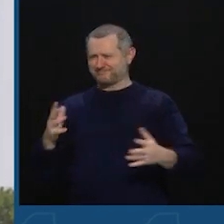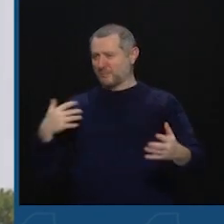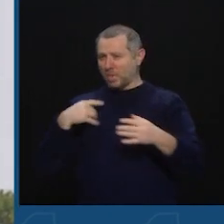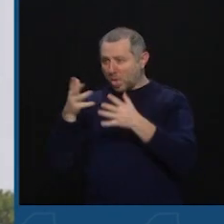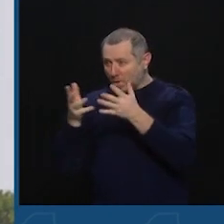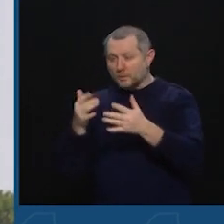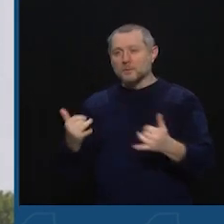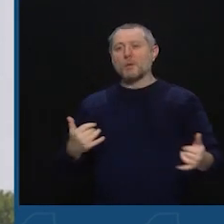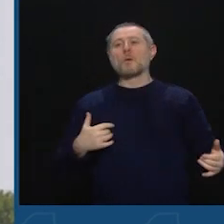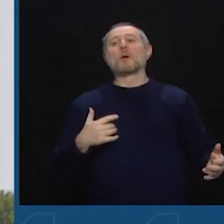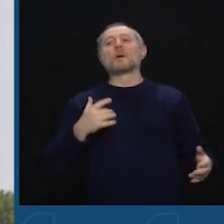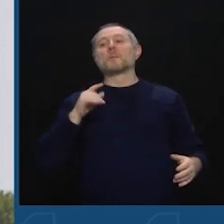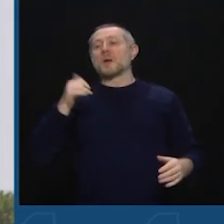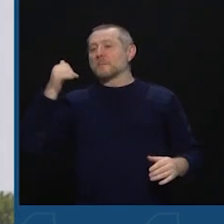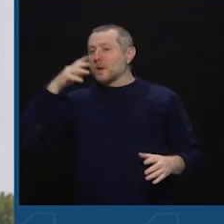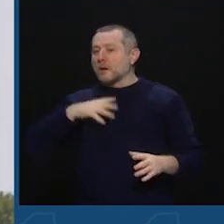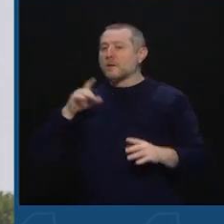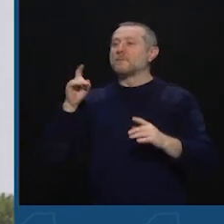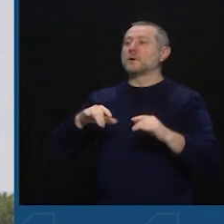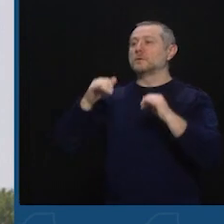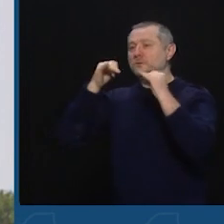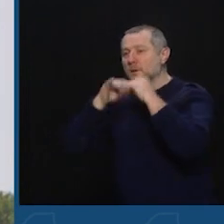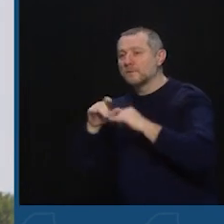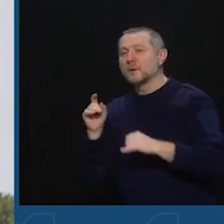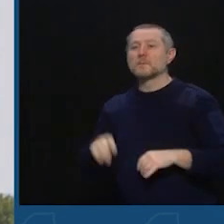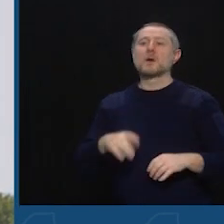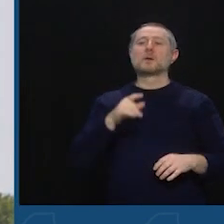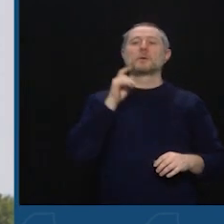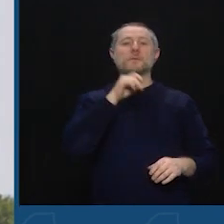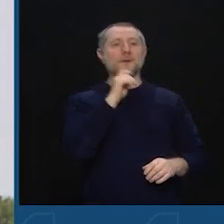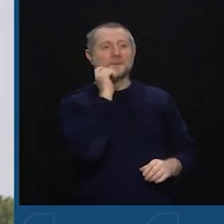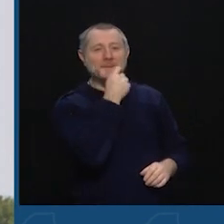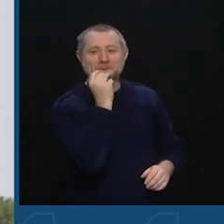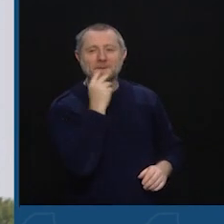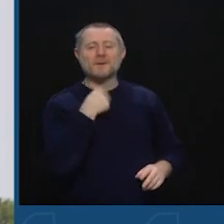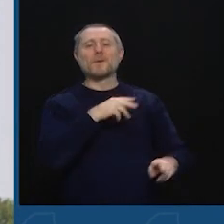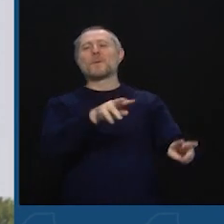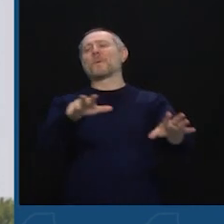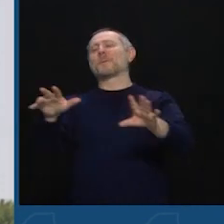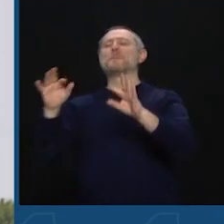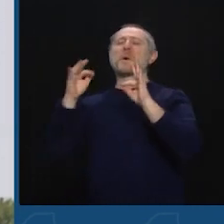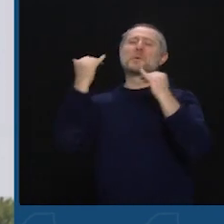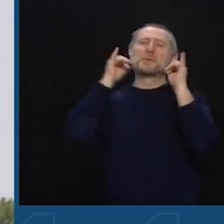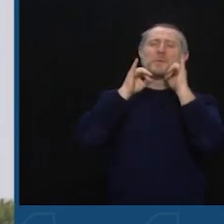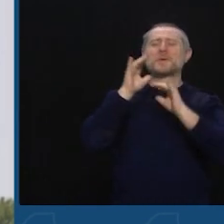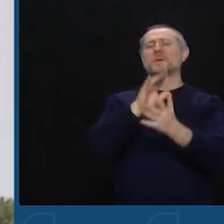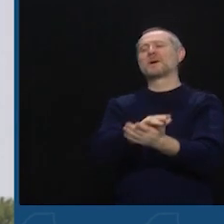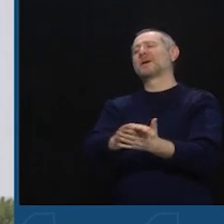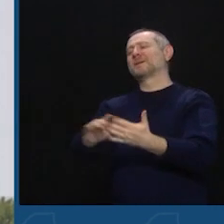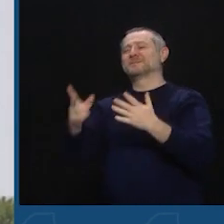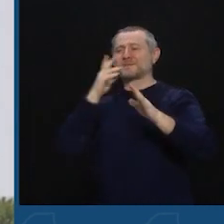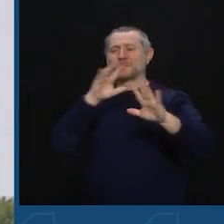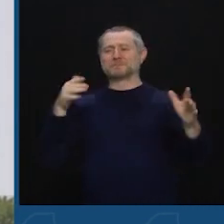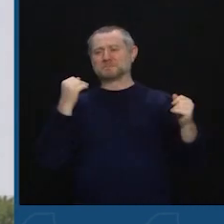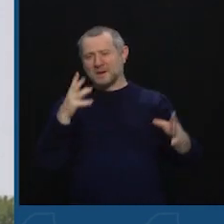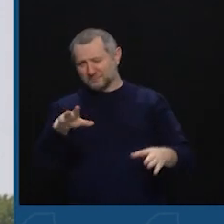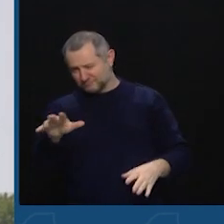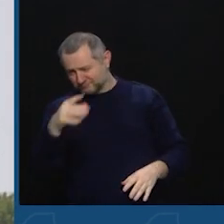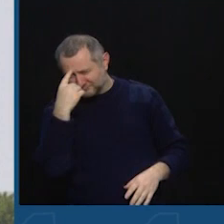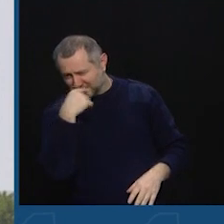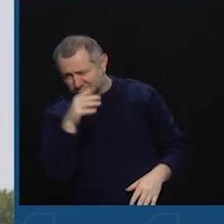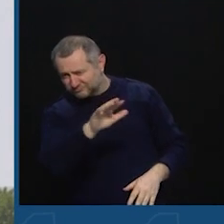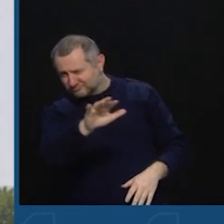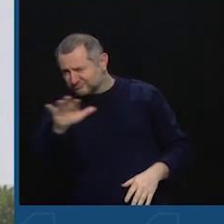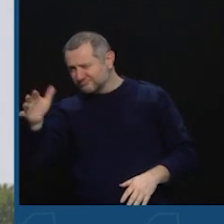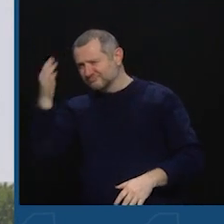to put on some lipstick, so it's great to see all of you in person. So thank you, my friends. I know so many of you because, as Ryan mentioned, I